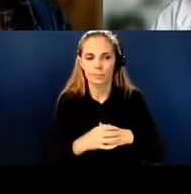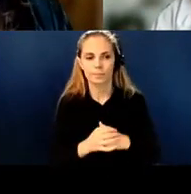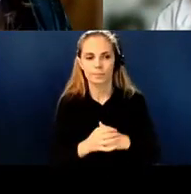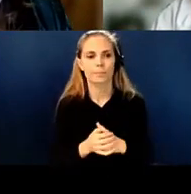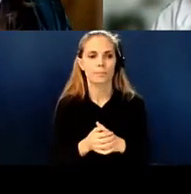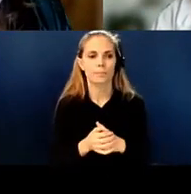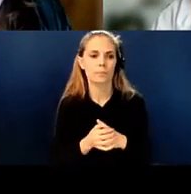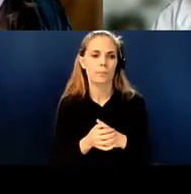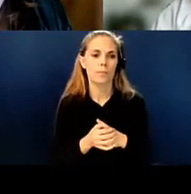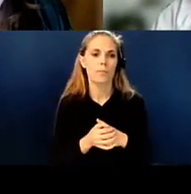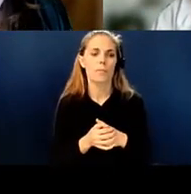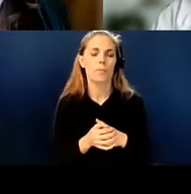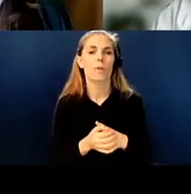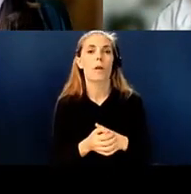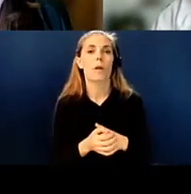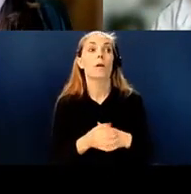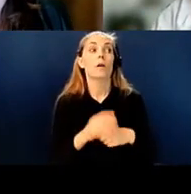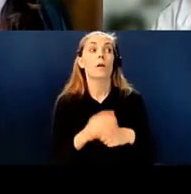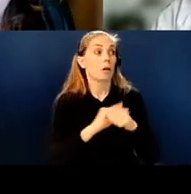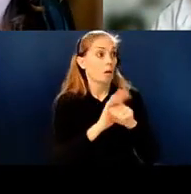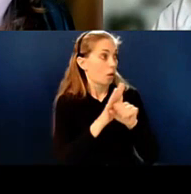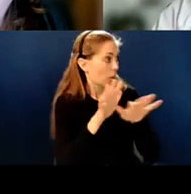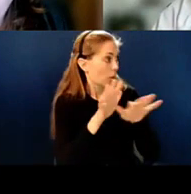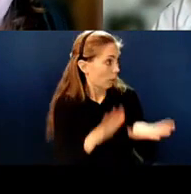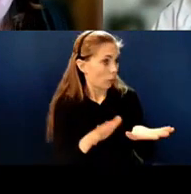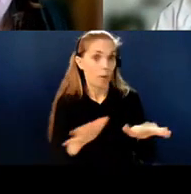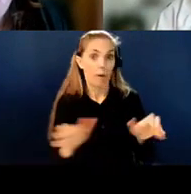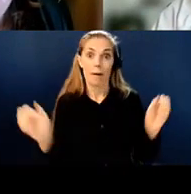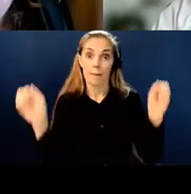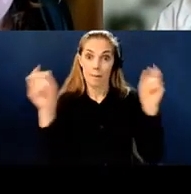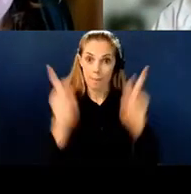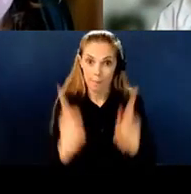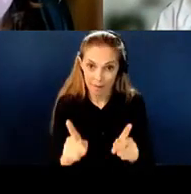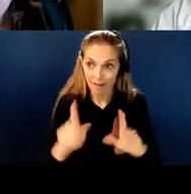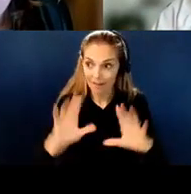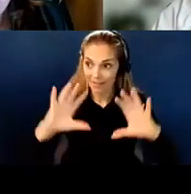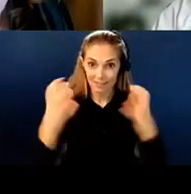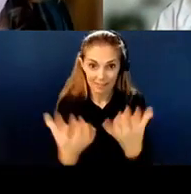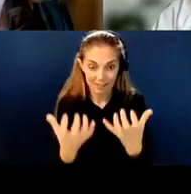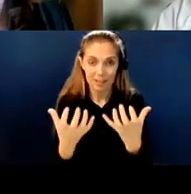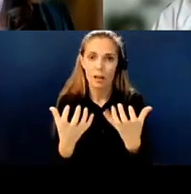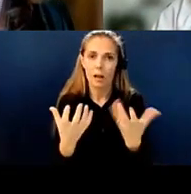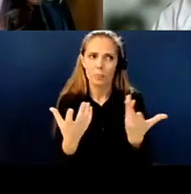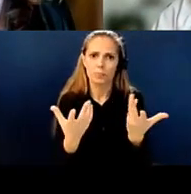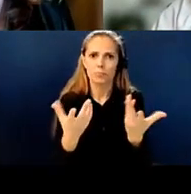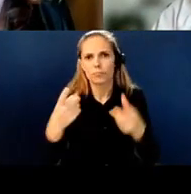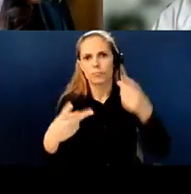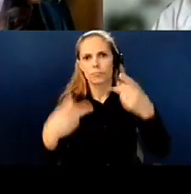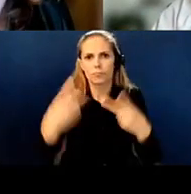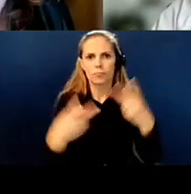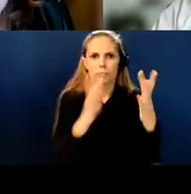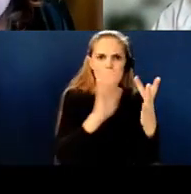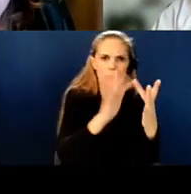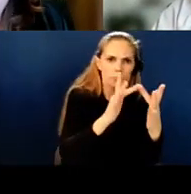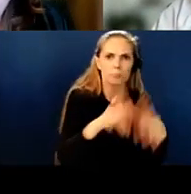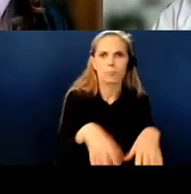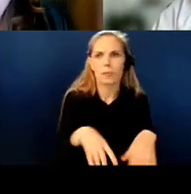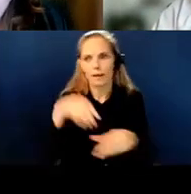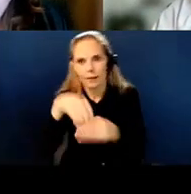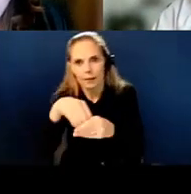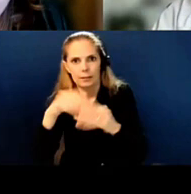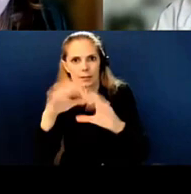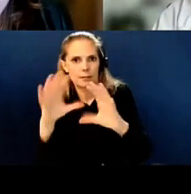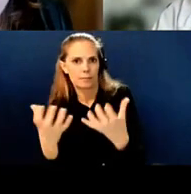After the classroom reopened, we continued to teach both online and in person. So this meant that instructors needed a practical